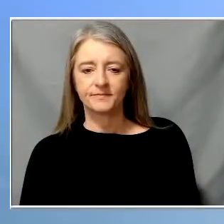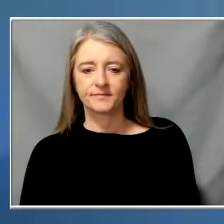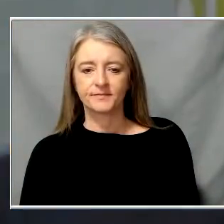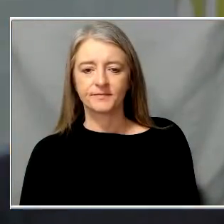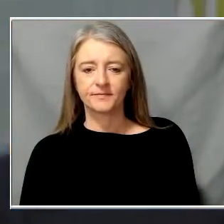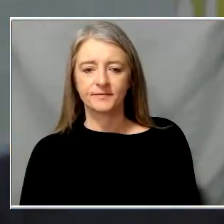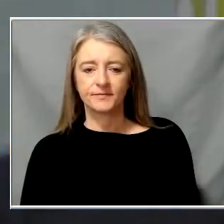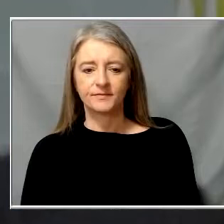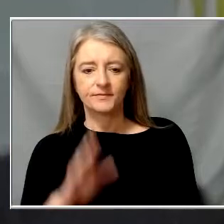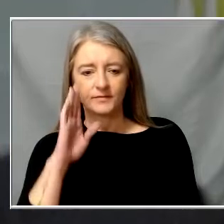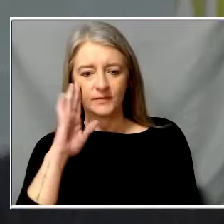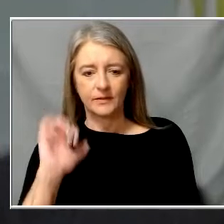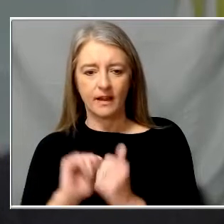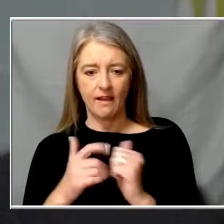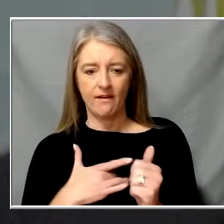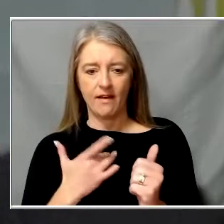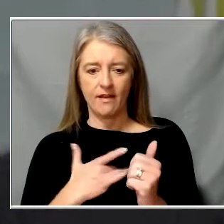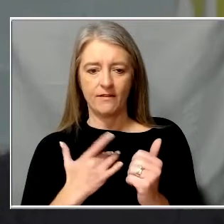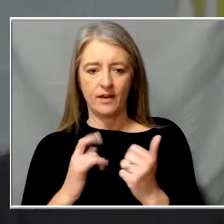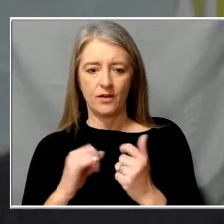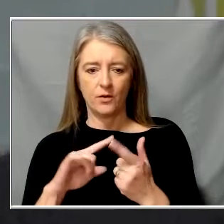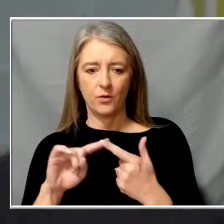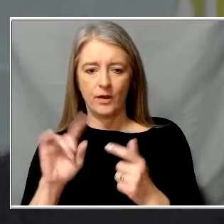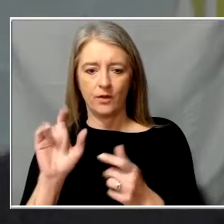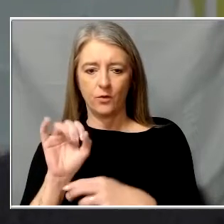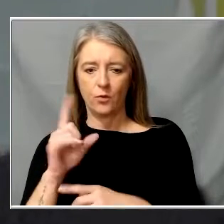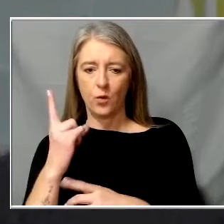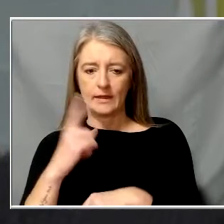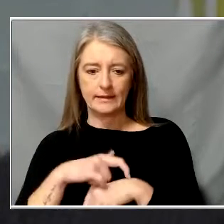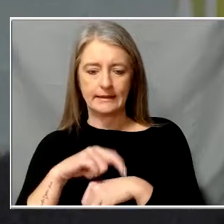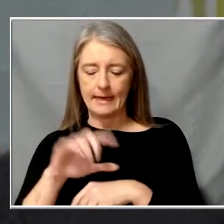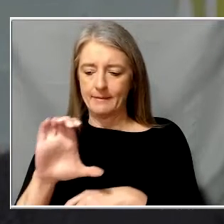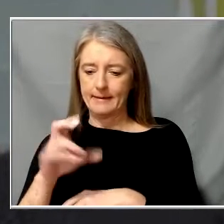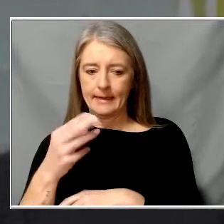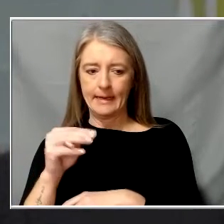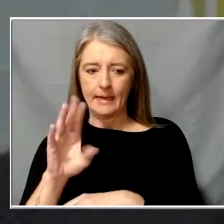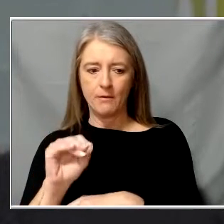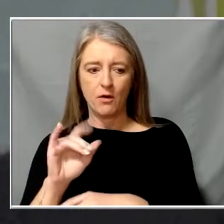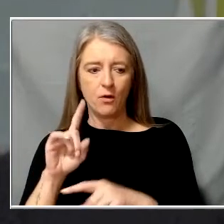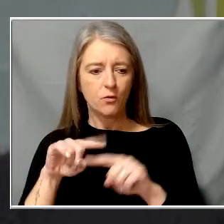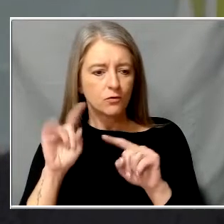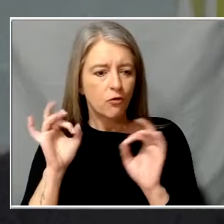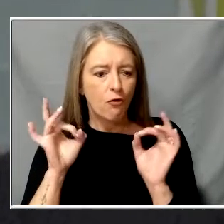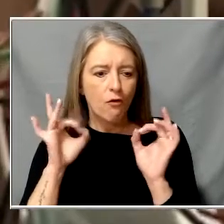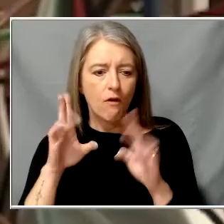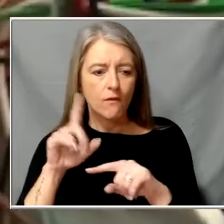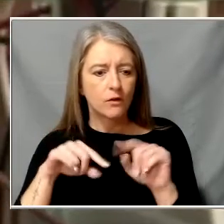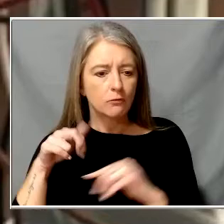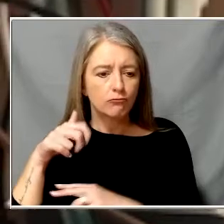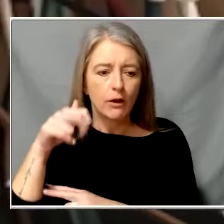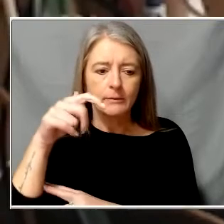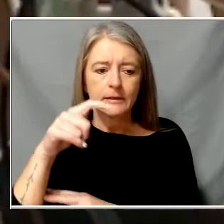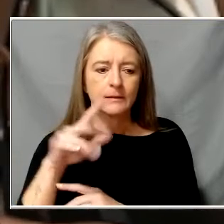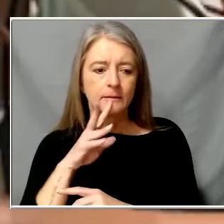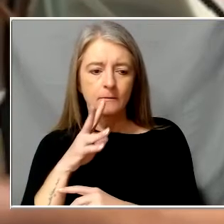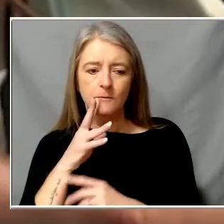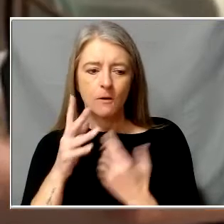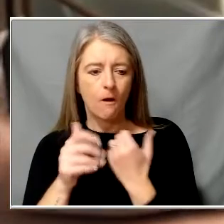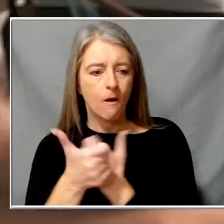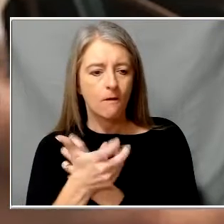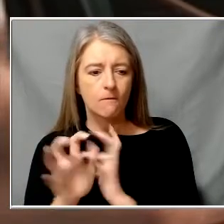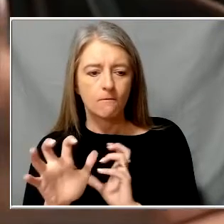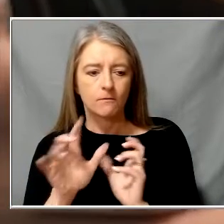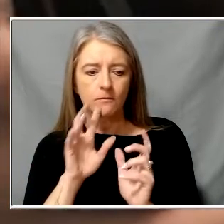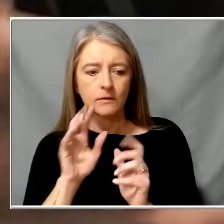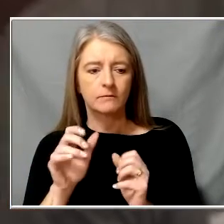I know how I felt with one round of chemo, and it was awful. I couldn't walk up the stairs. I didn't want to talk to anyone. Coming up on